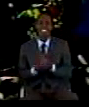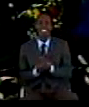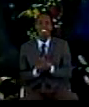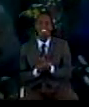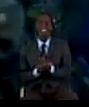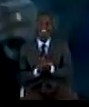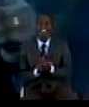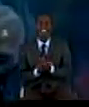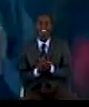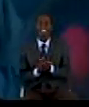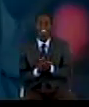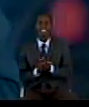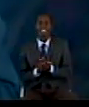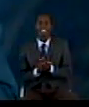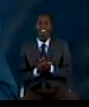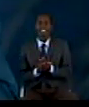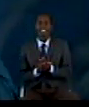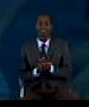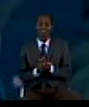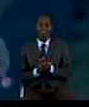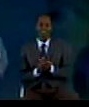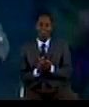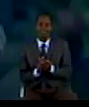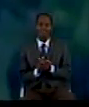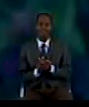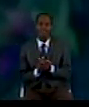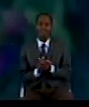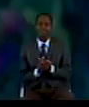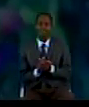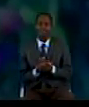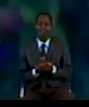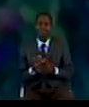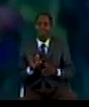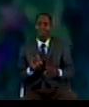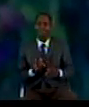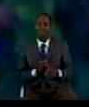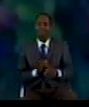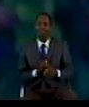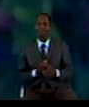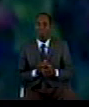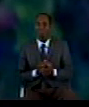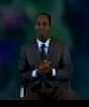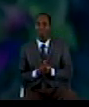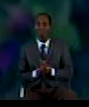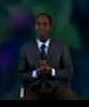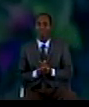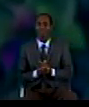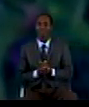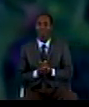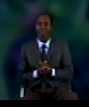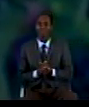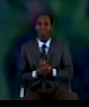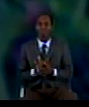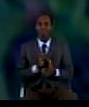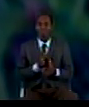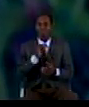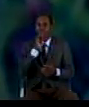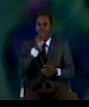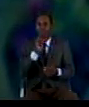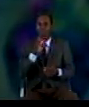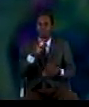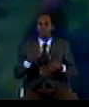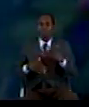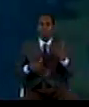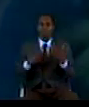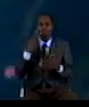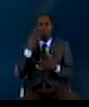I have encountered miracles, and I am a product of a miracle. But I'm so delighted to see what